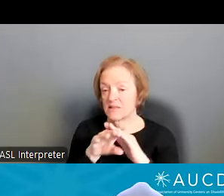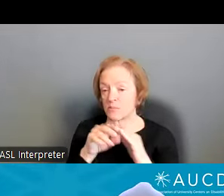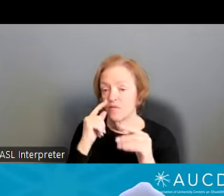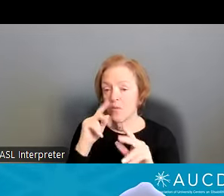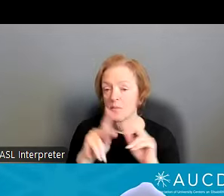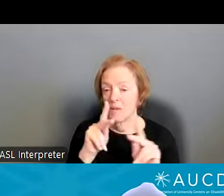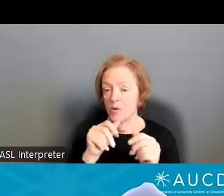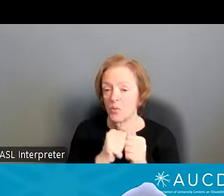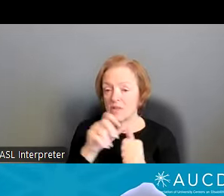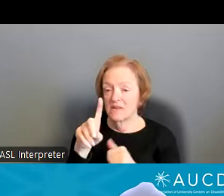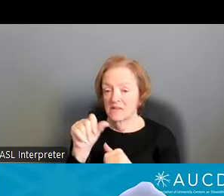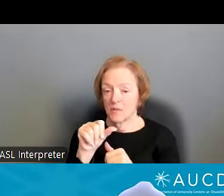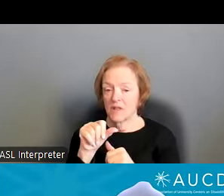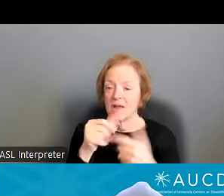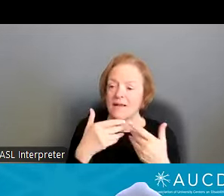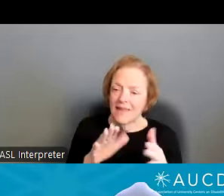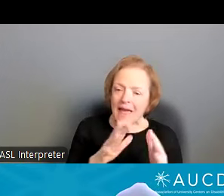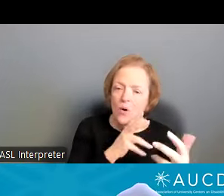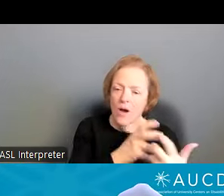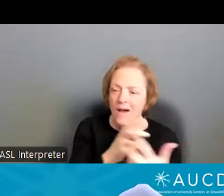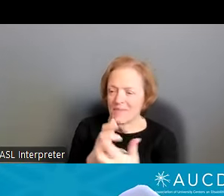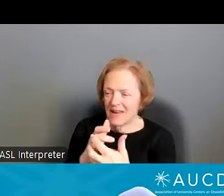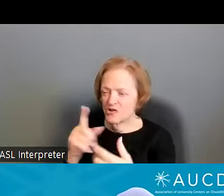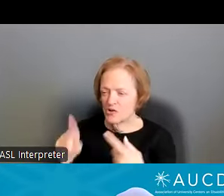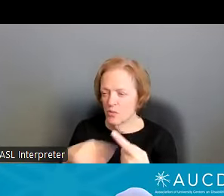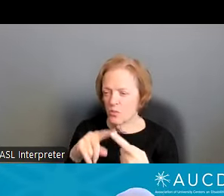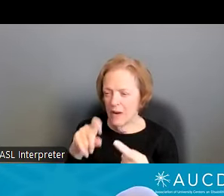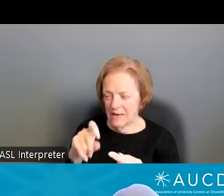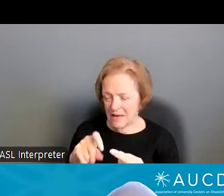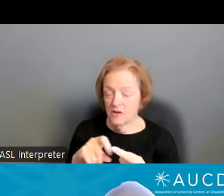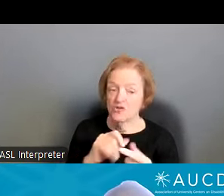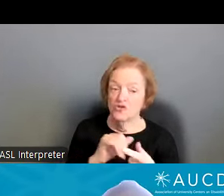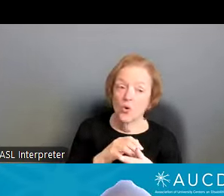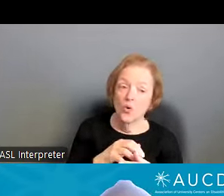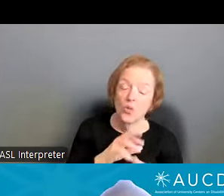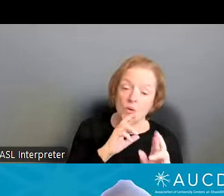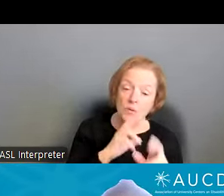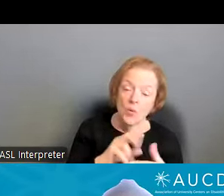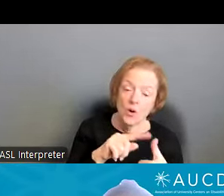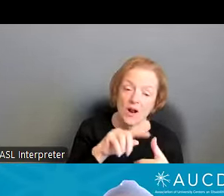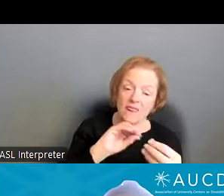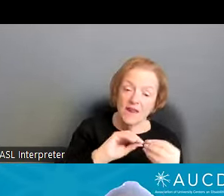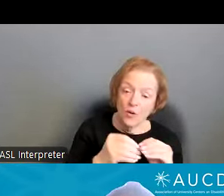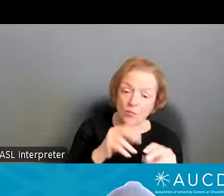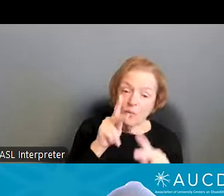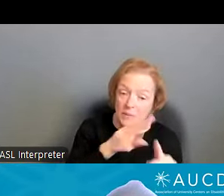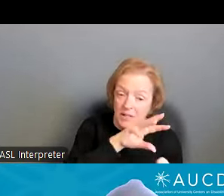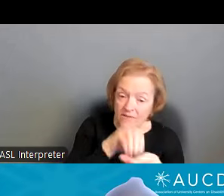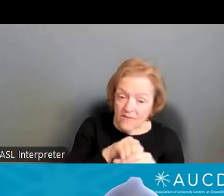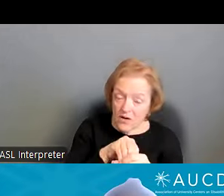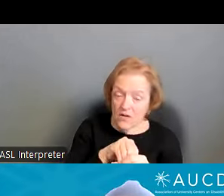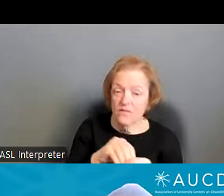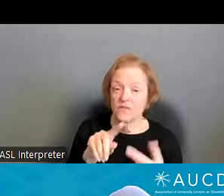and allow accommodations when needed. So the report looked into the number of people participating in certain Department of Labor